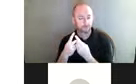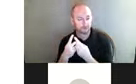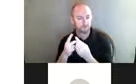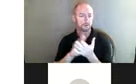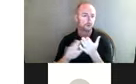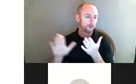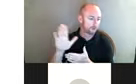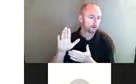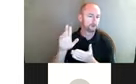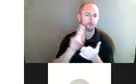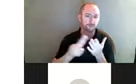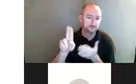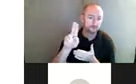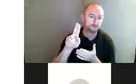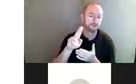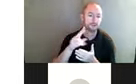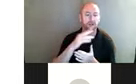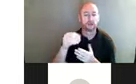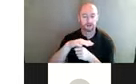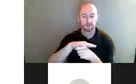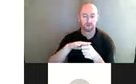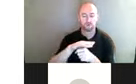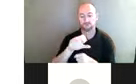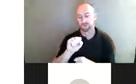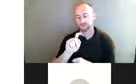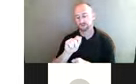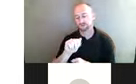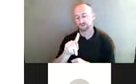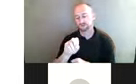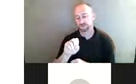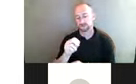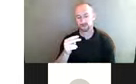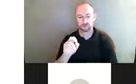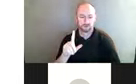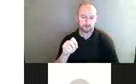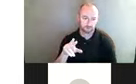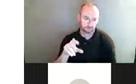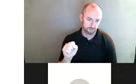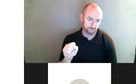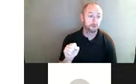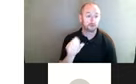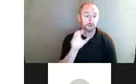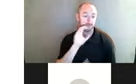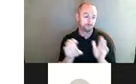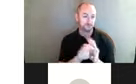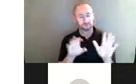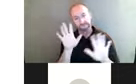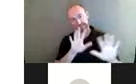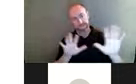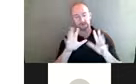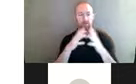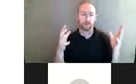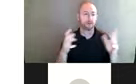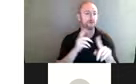colleges at the university and local stakeholders. And so the graphic, I realize it's busy, but it shows